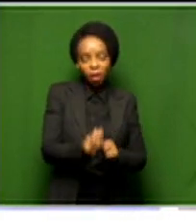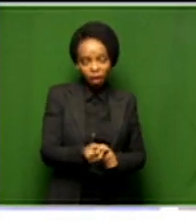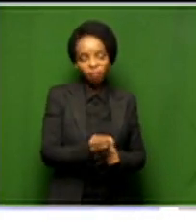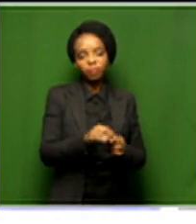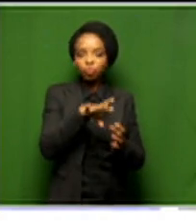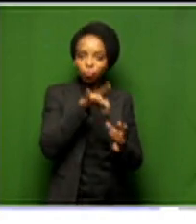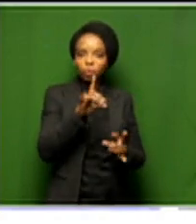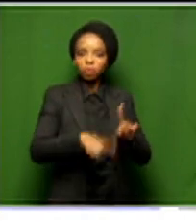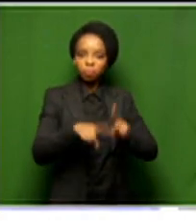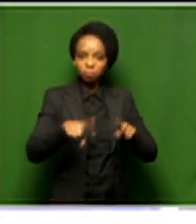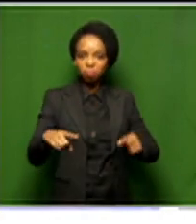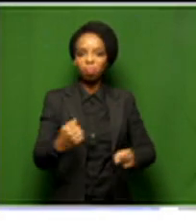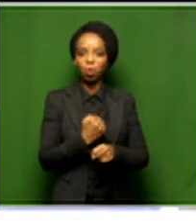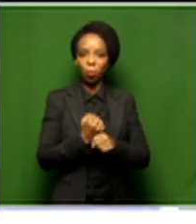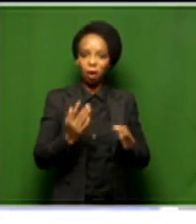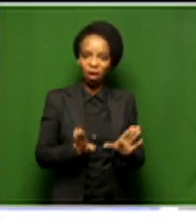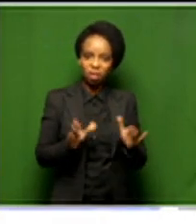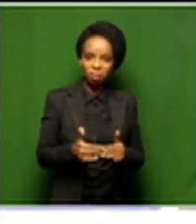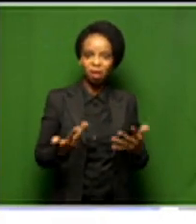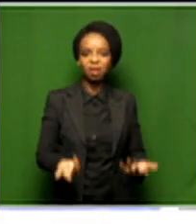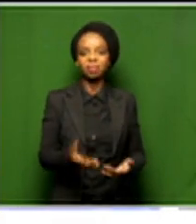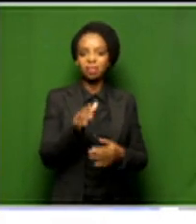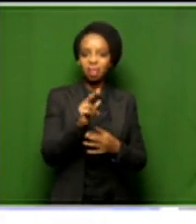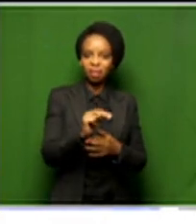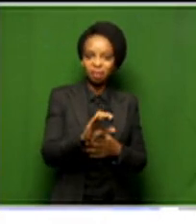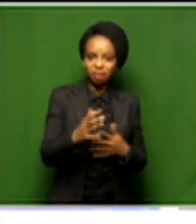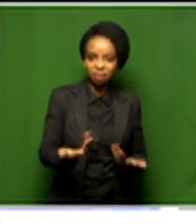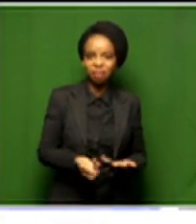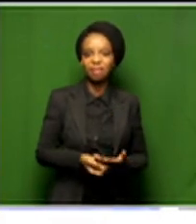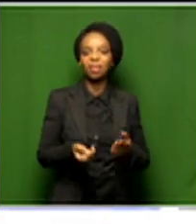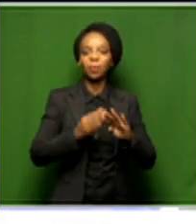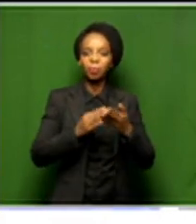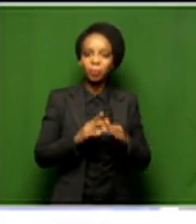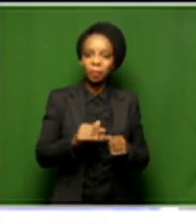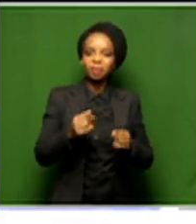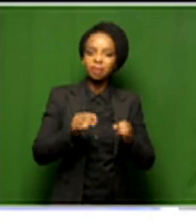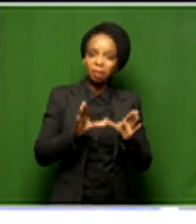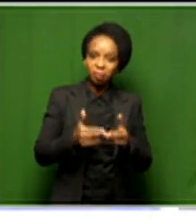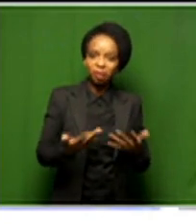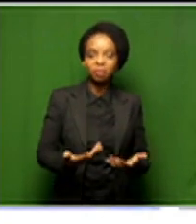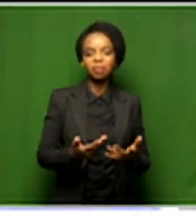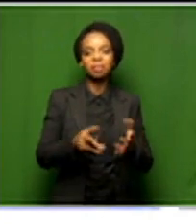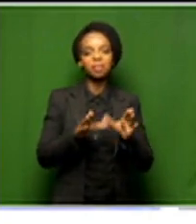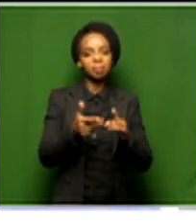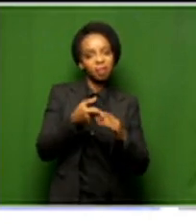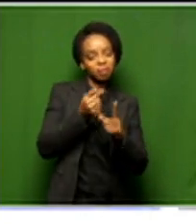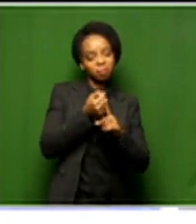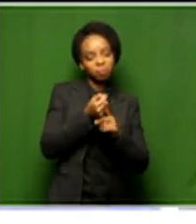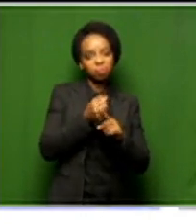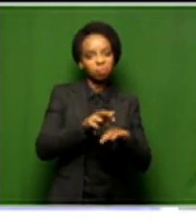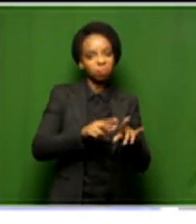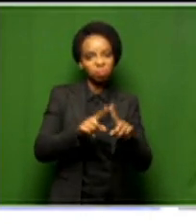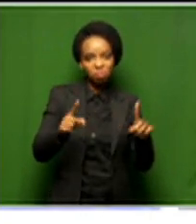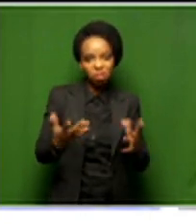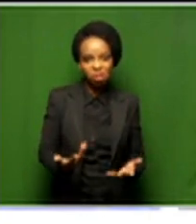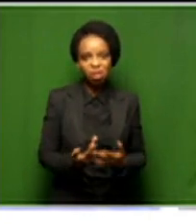choices. Workers' Party, populist parties, the ANC, a party that promises non-racialism. You have